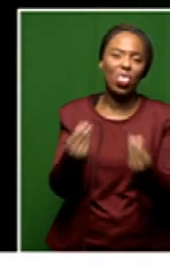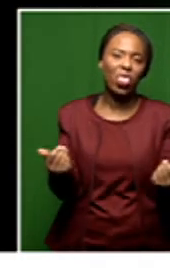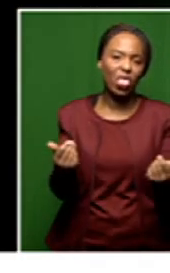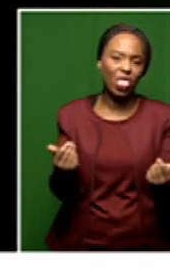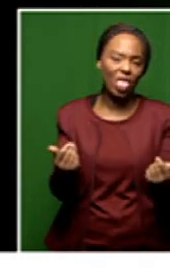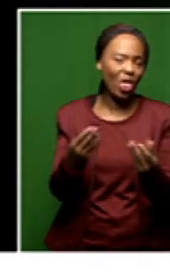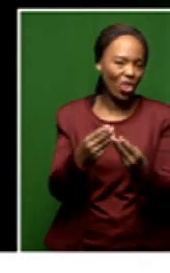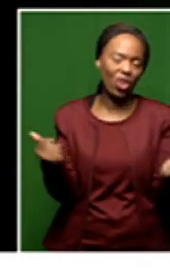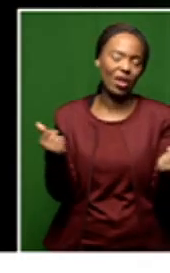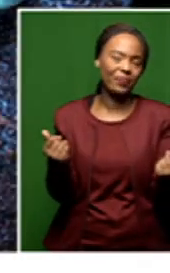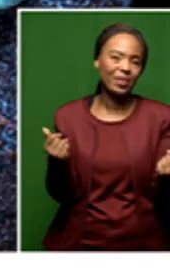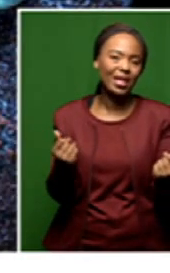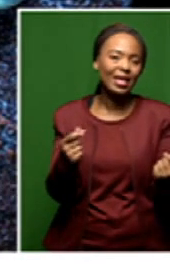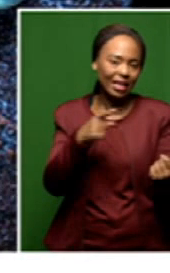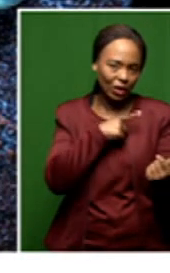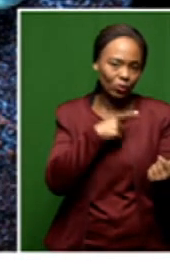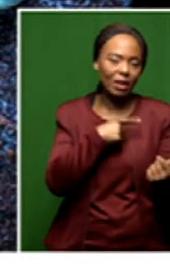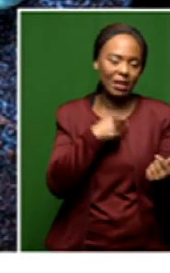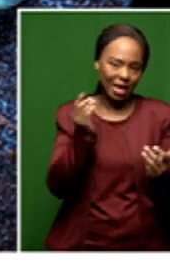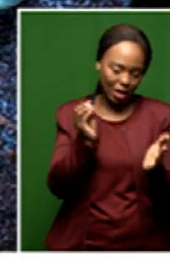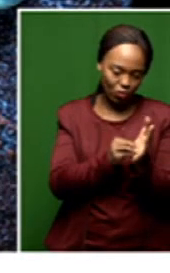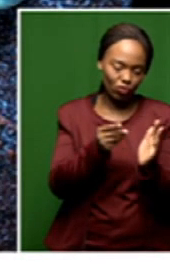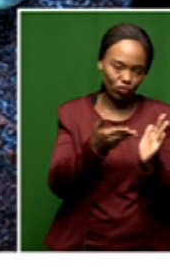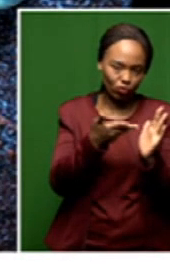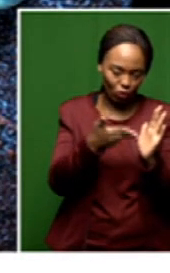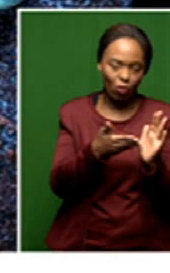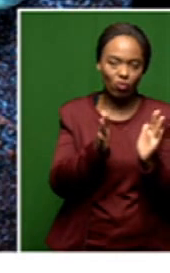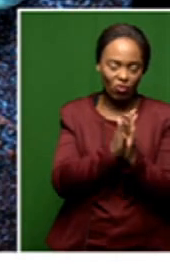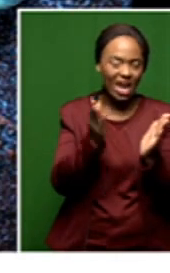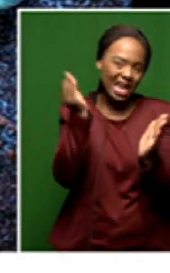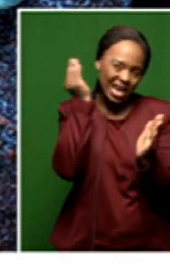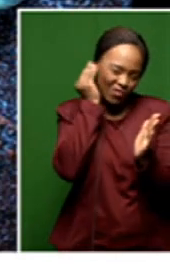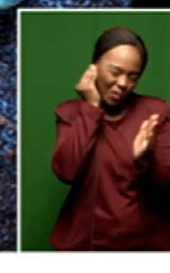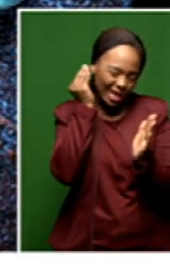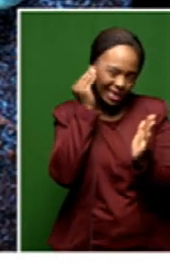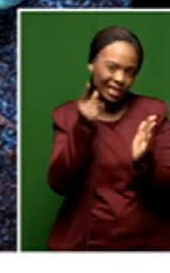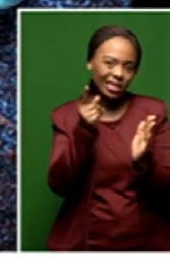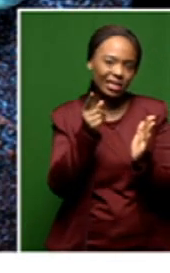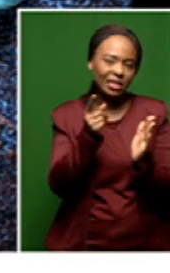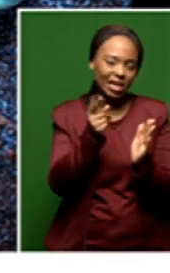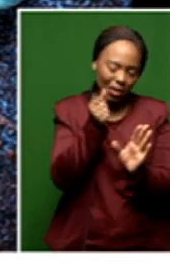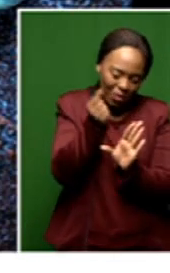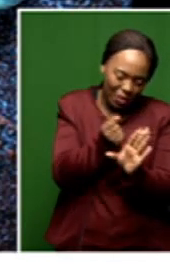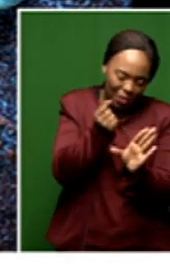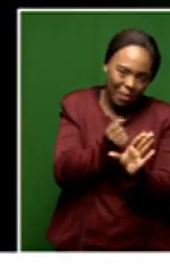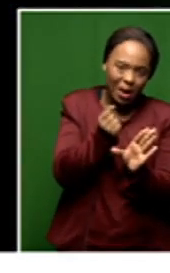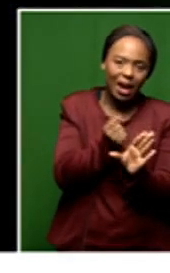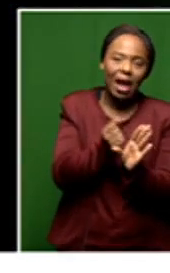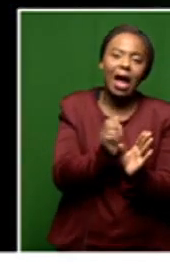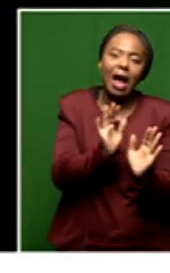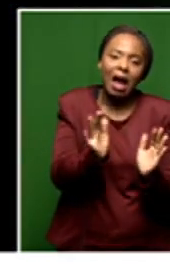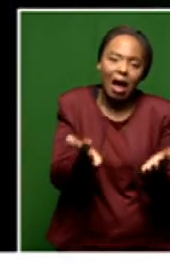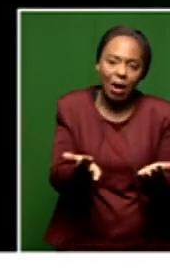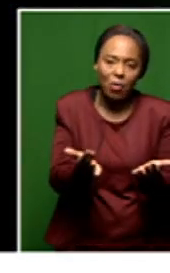much information about the food, and that's what I include in this book as well, is that information, is how to prepare it, how best to prepare the